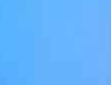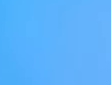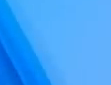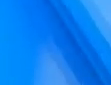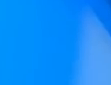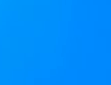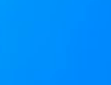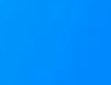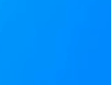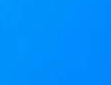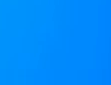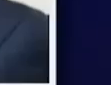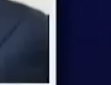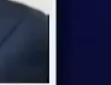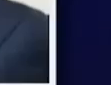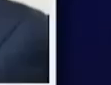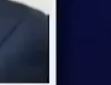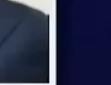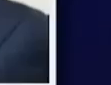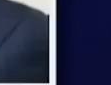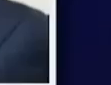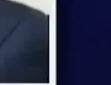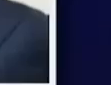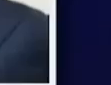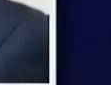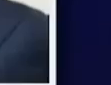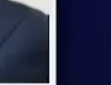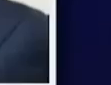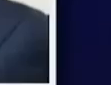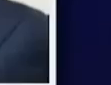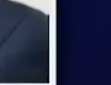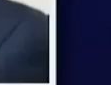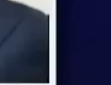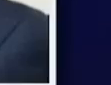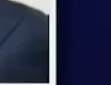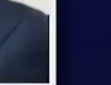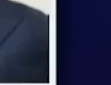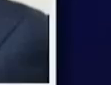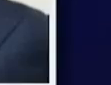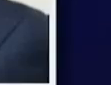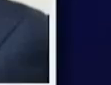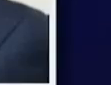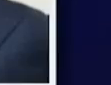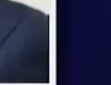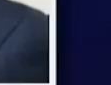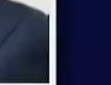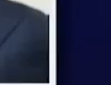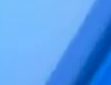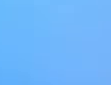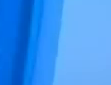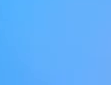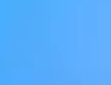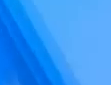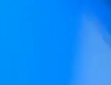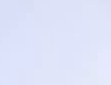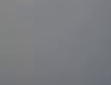Coming up in the Bahamas tonight, the weekend edition, Prime Minister Davis lauded as a global impact leader.